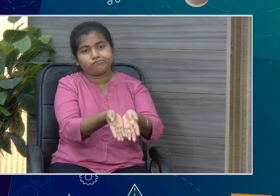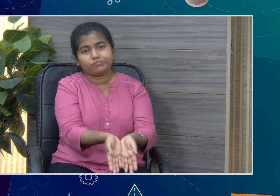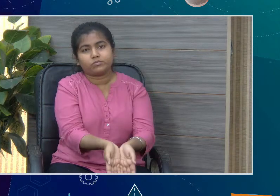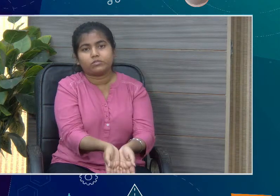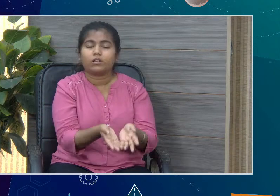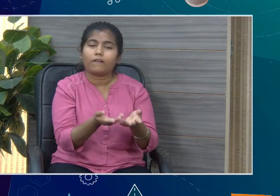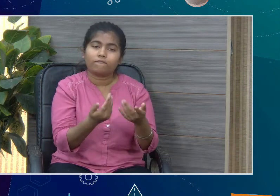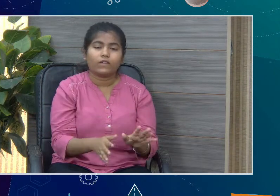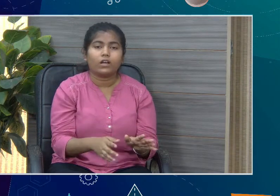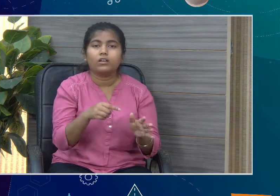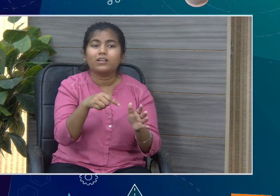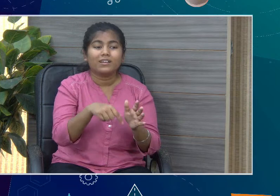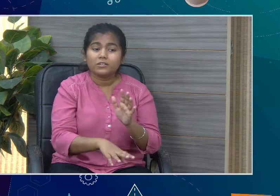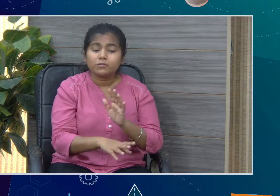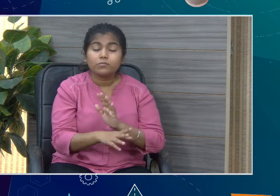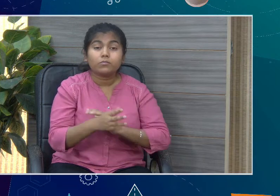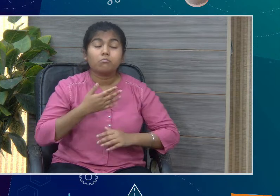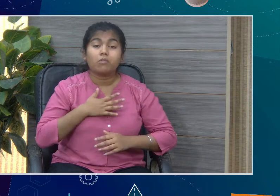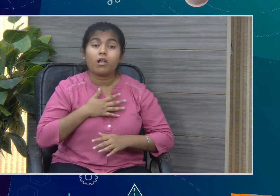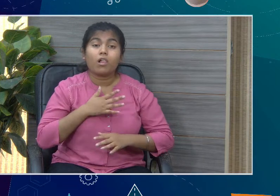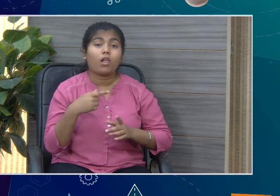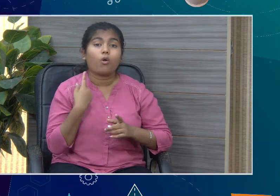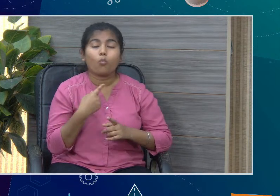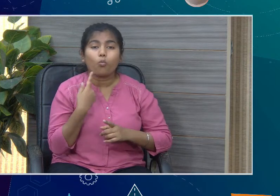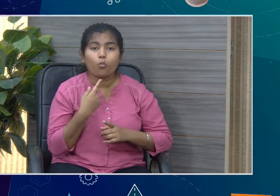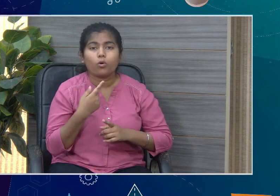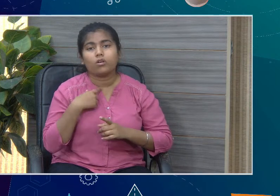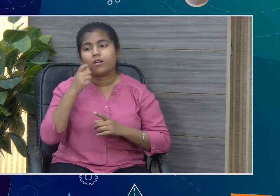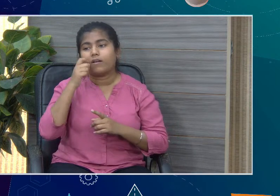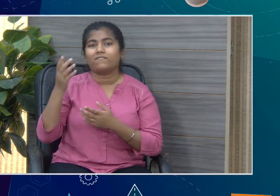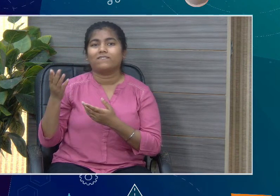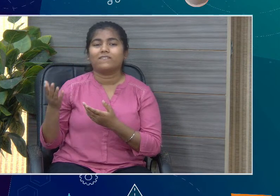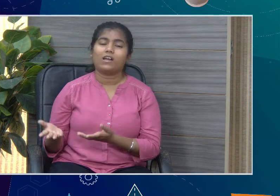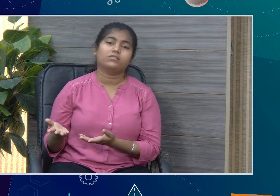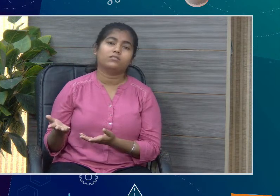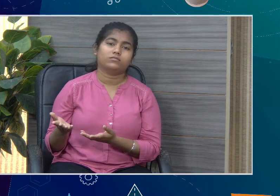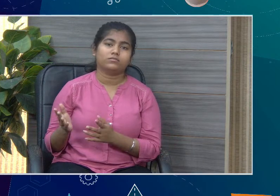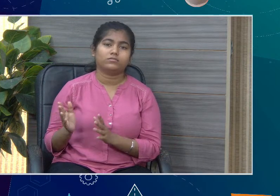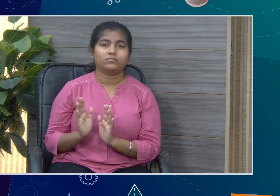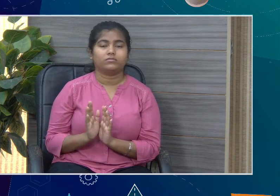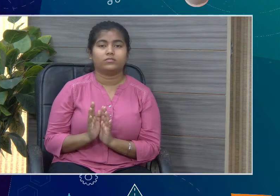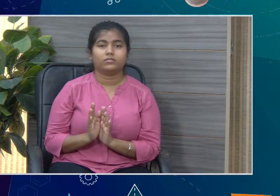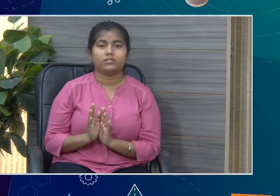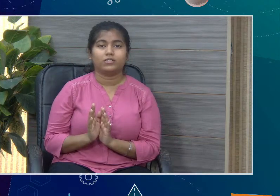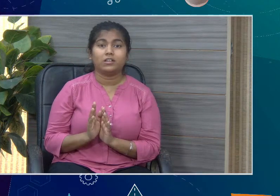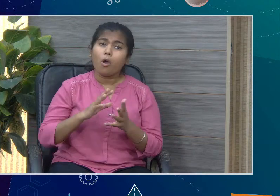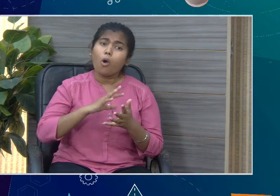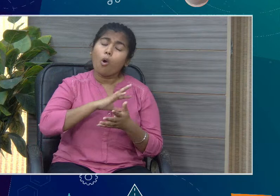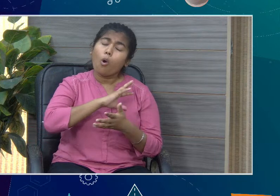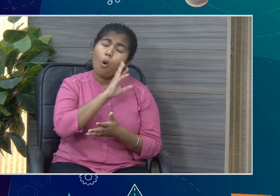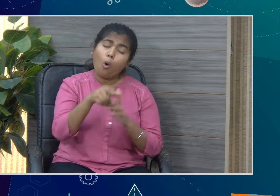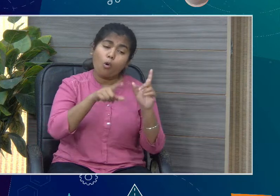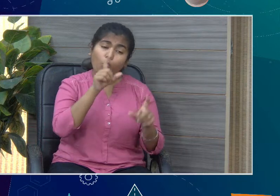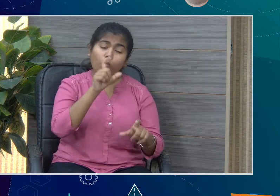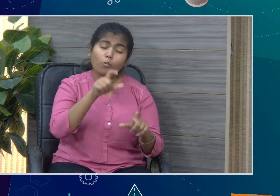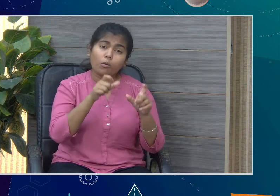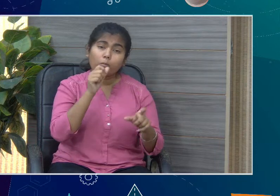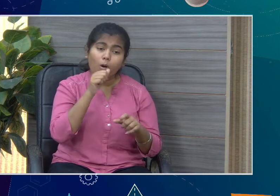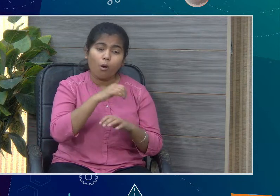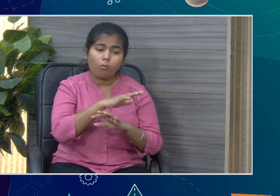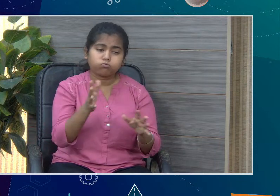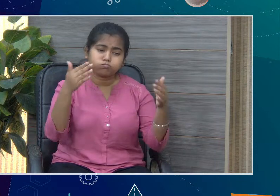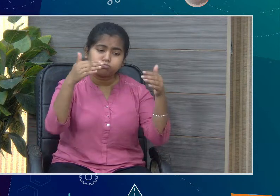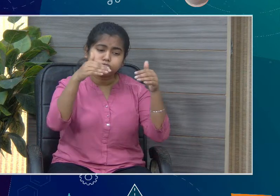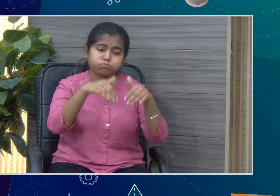survivor was Robinson. Robinson saw that everyone drowned there.